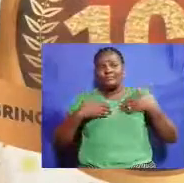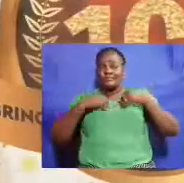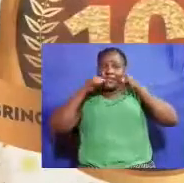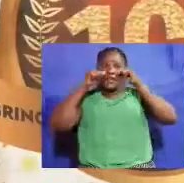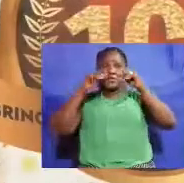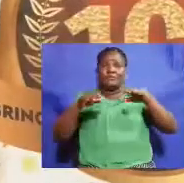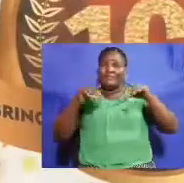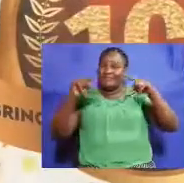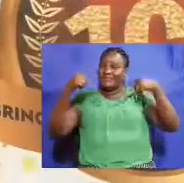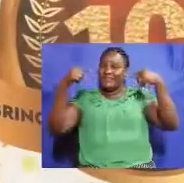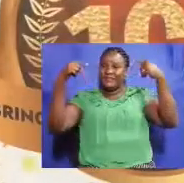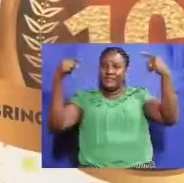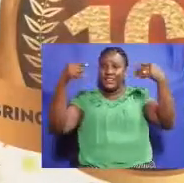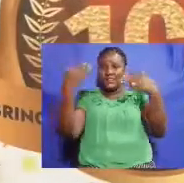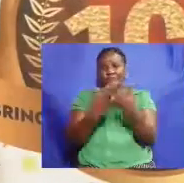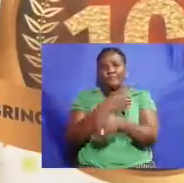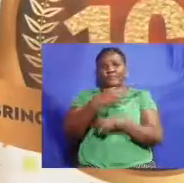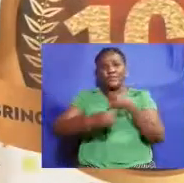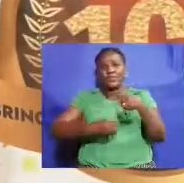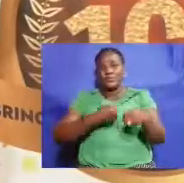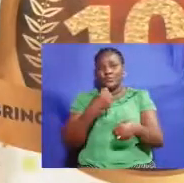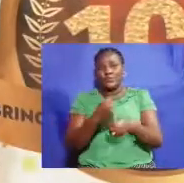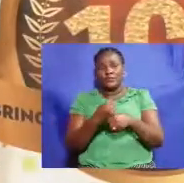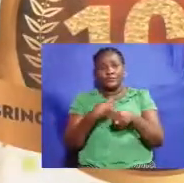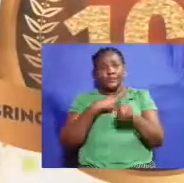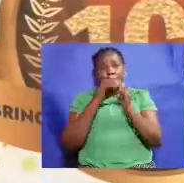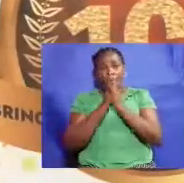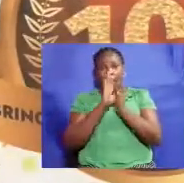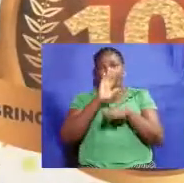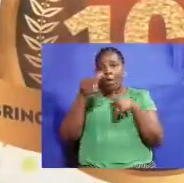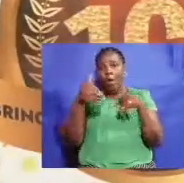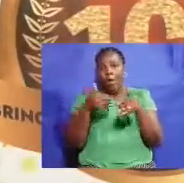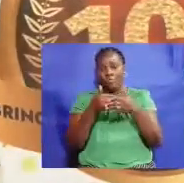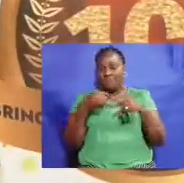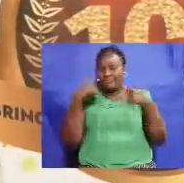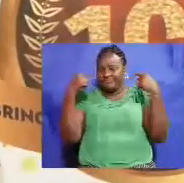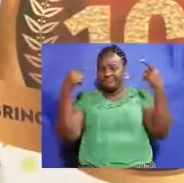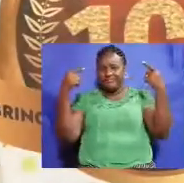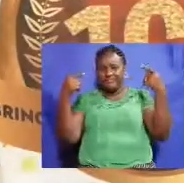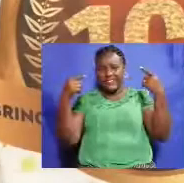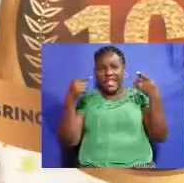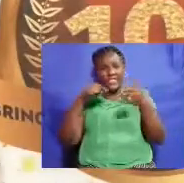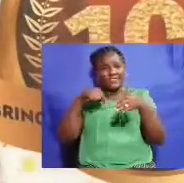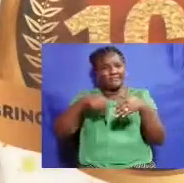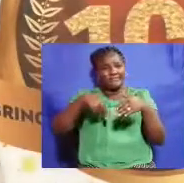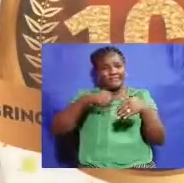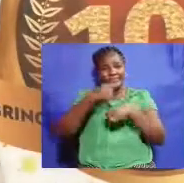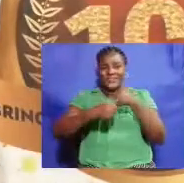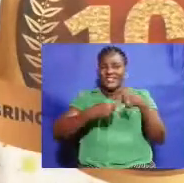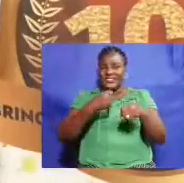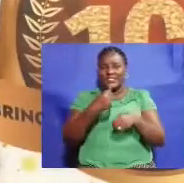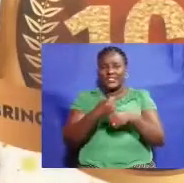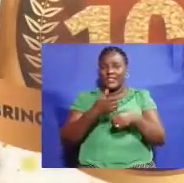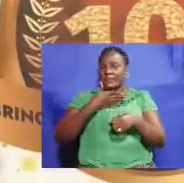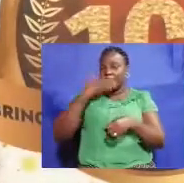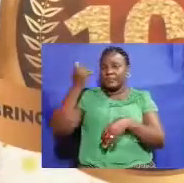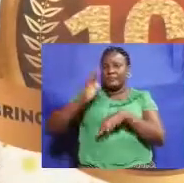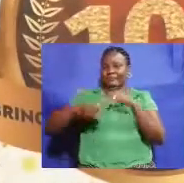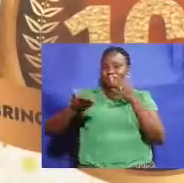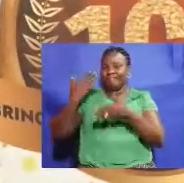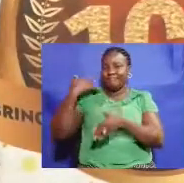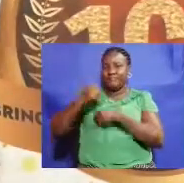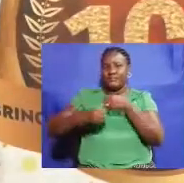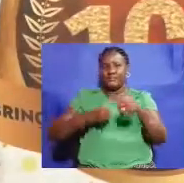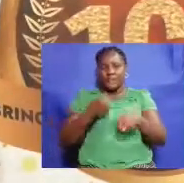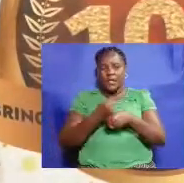happy, blessed, prosperous new year. I pray that all you do goes well. I pray that this year will be better than